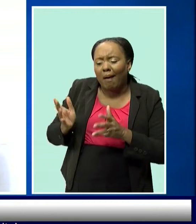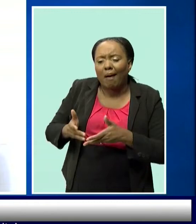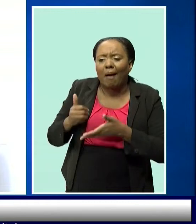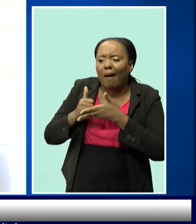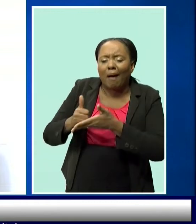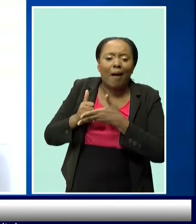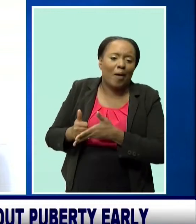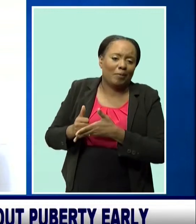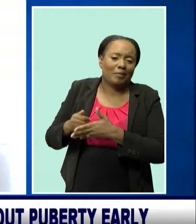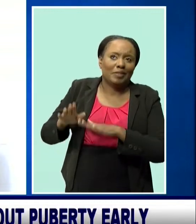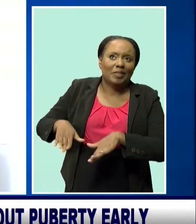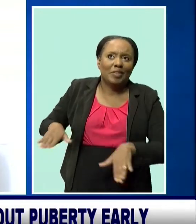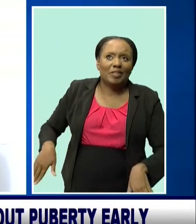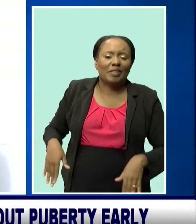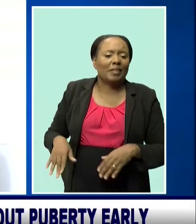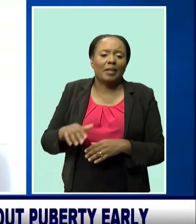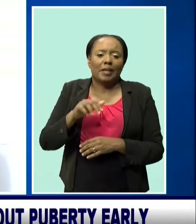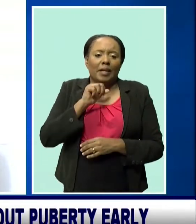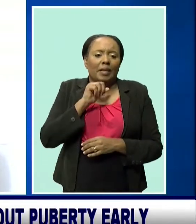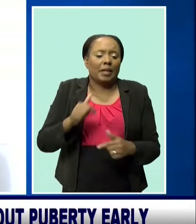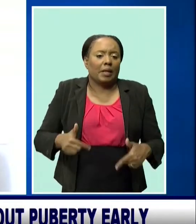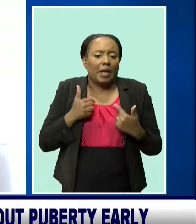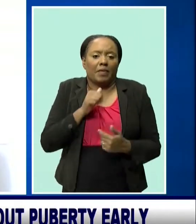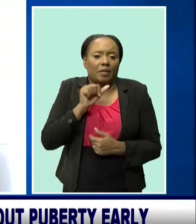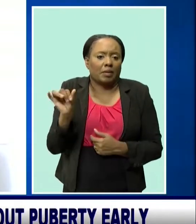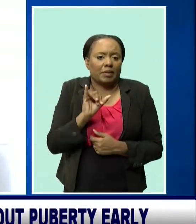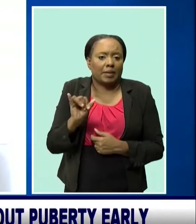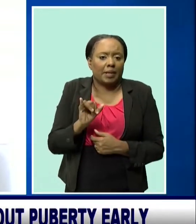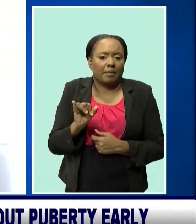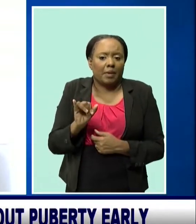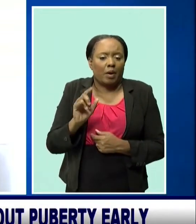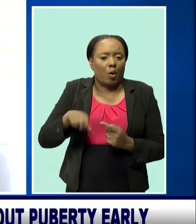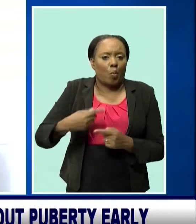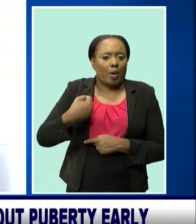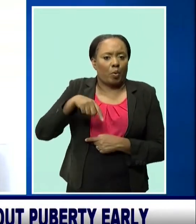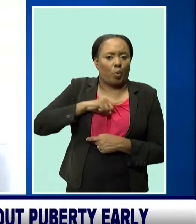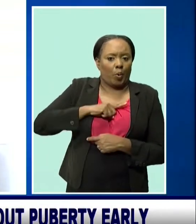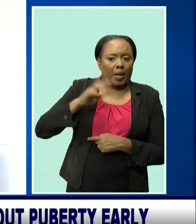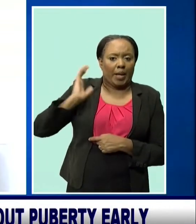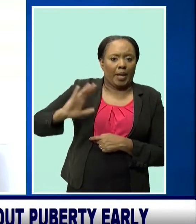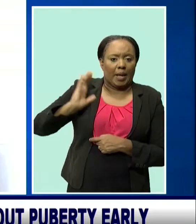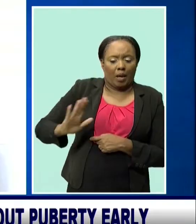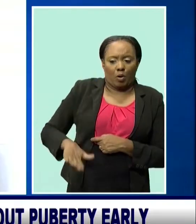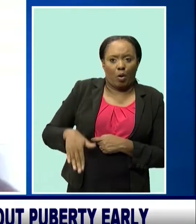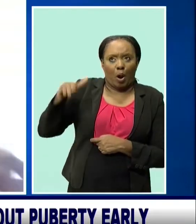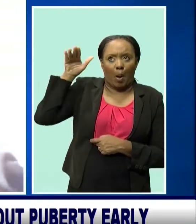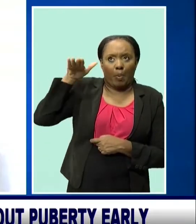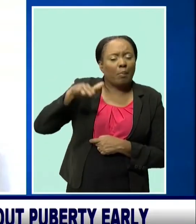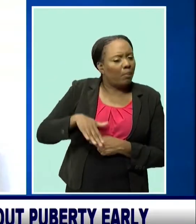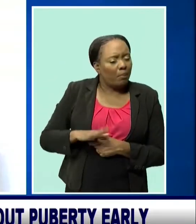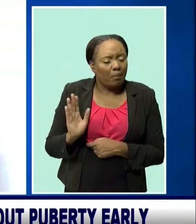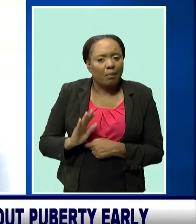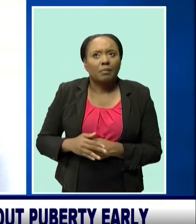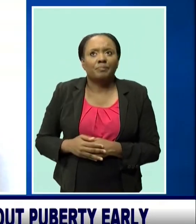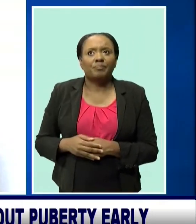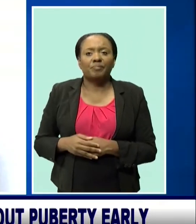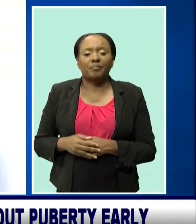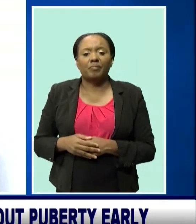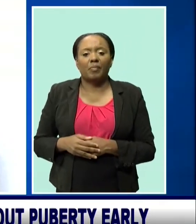when parents would have been growing up. So it's really important from long before puberty to, I always put it